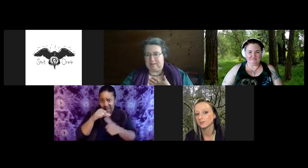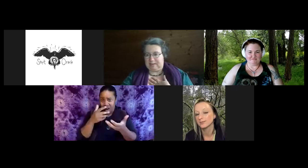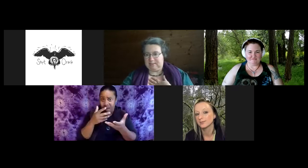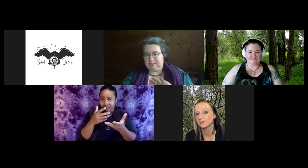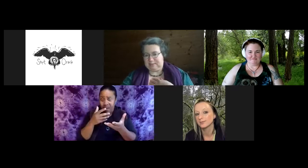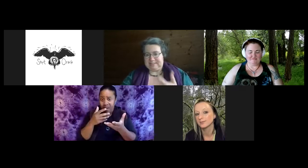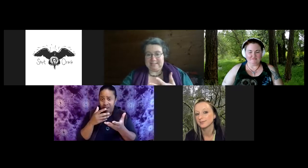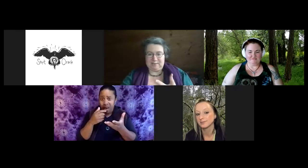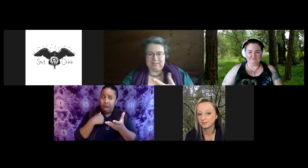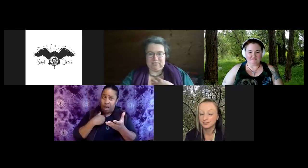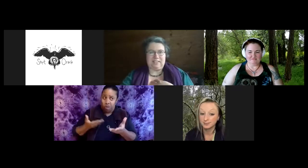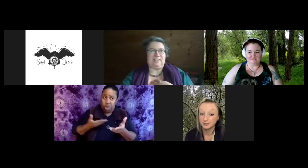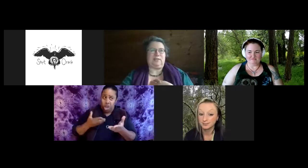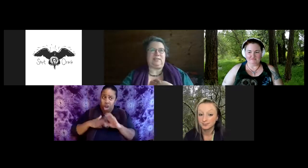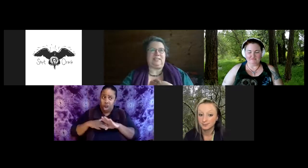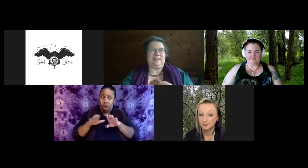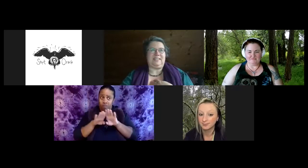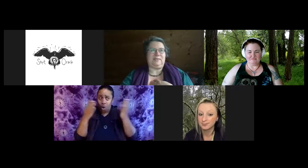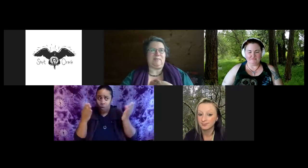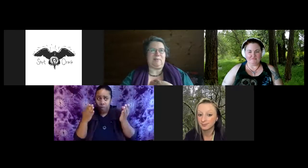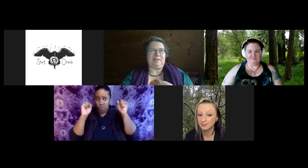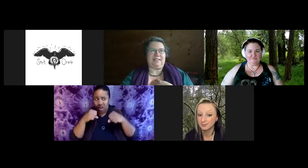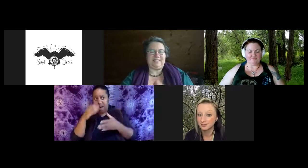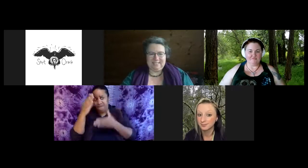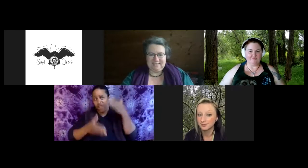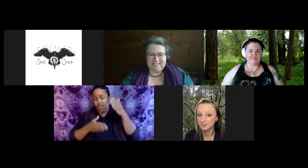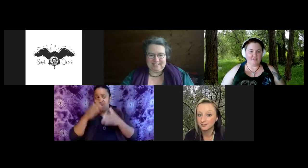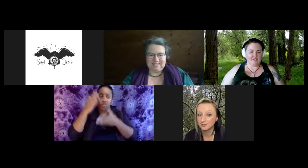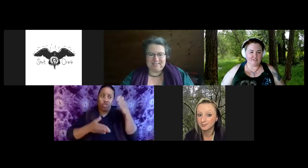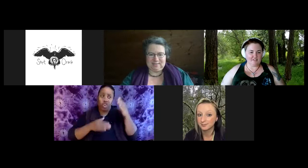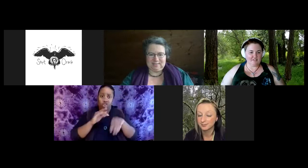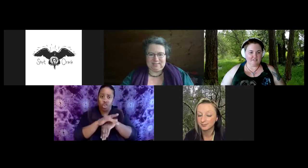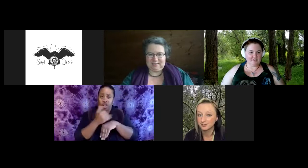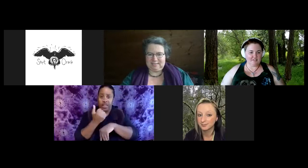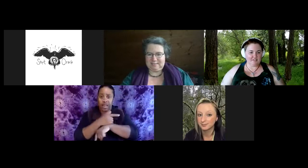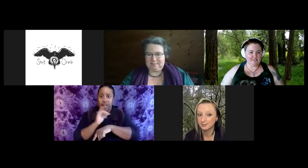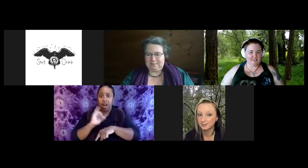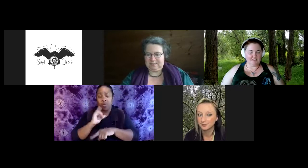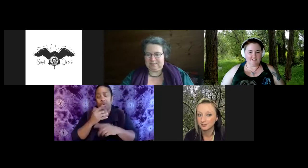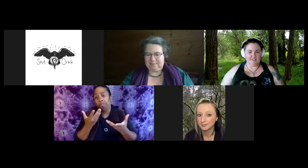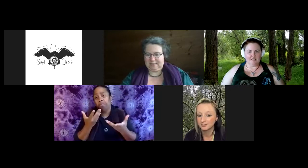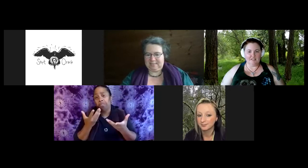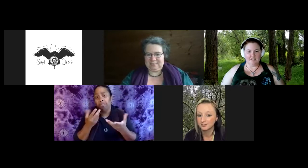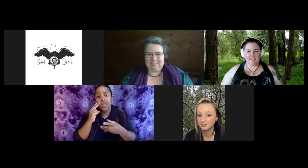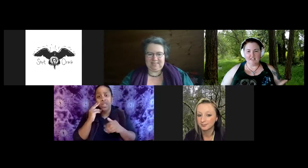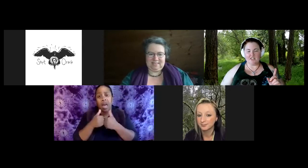and we can always finish a little early today too. I'm open to how this goes.